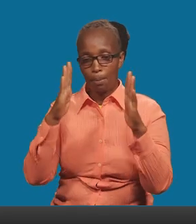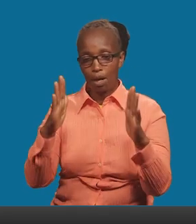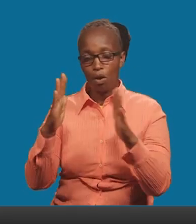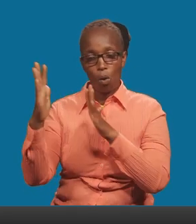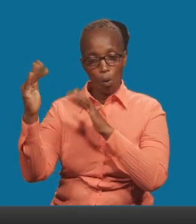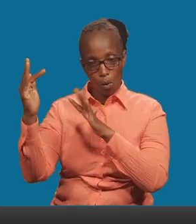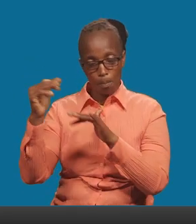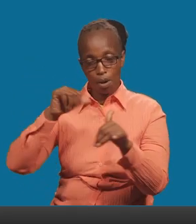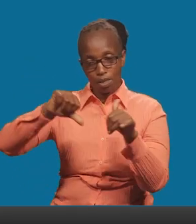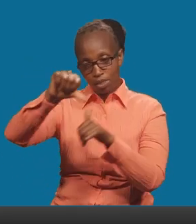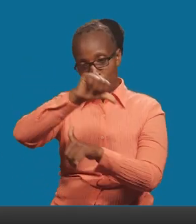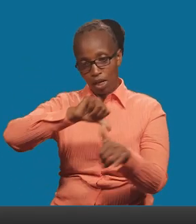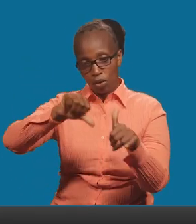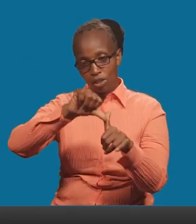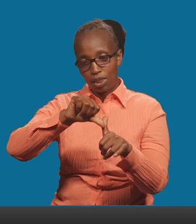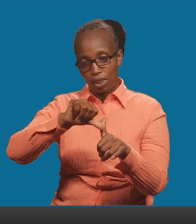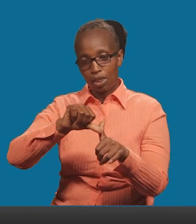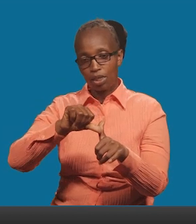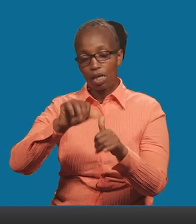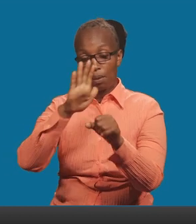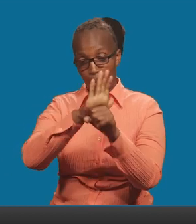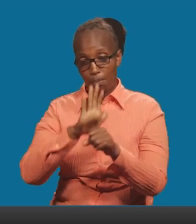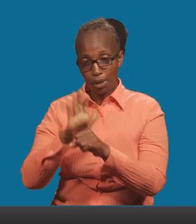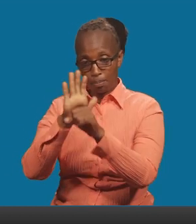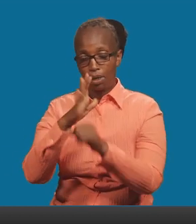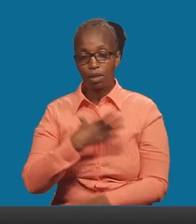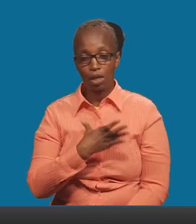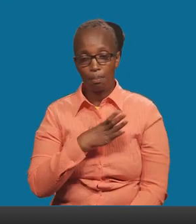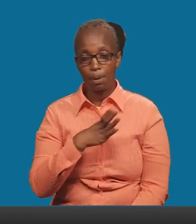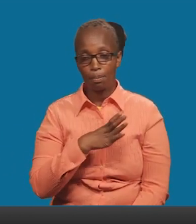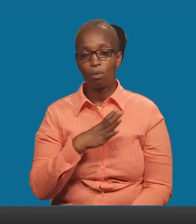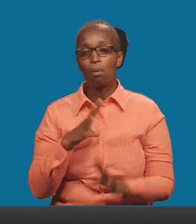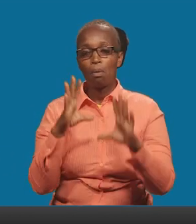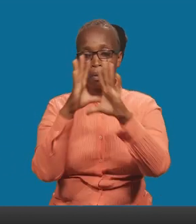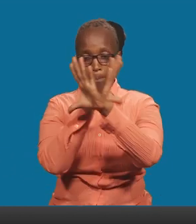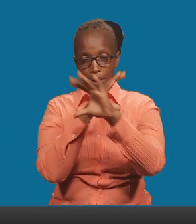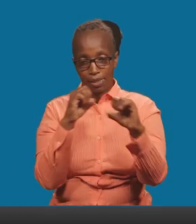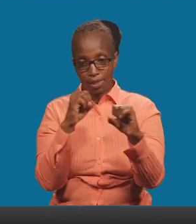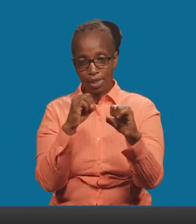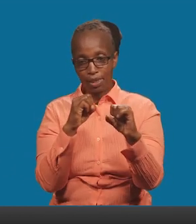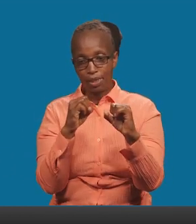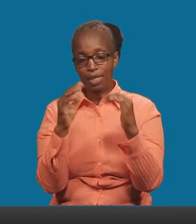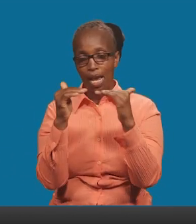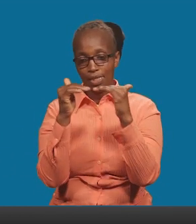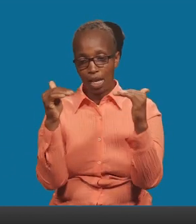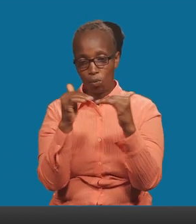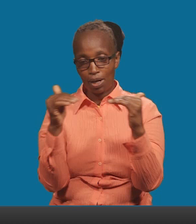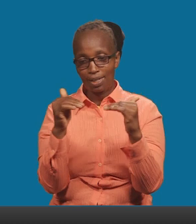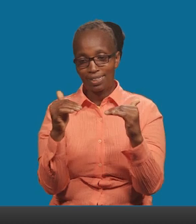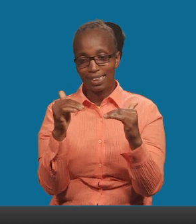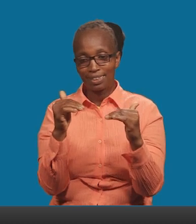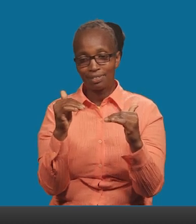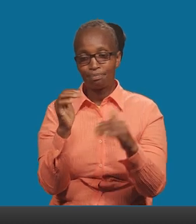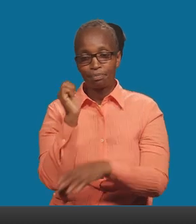the freedom fighters and their descendants. The president is equally saddened by the loss of our